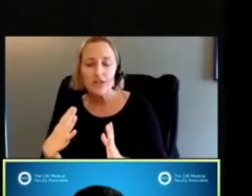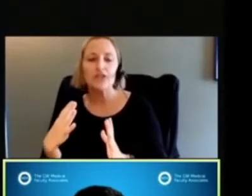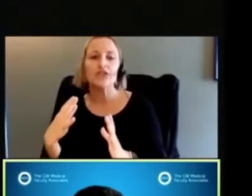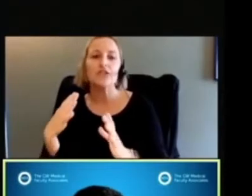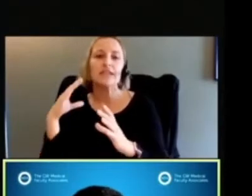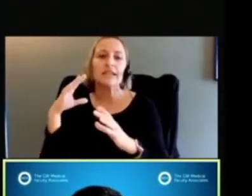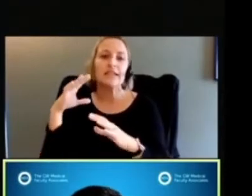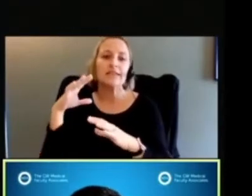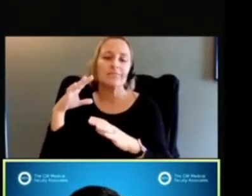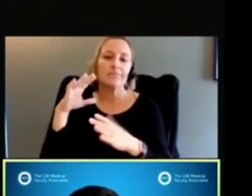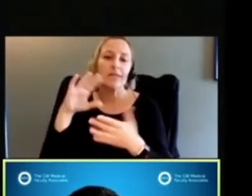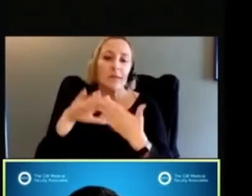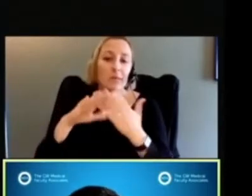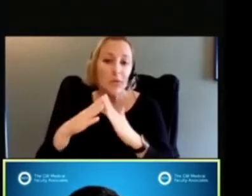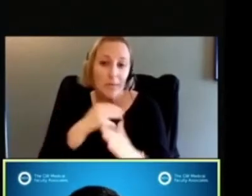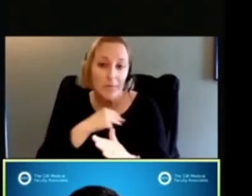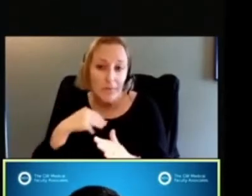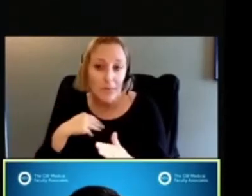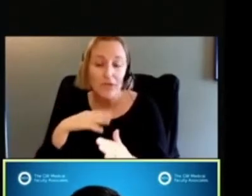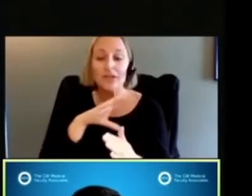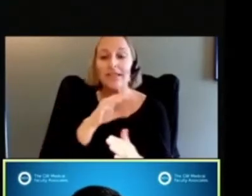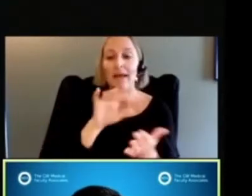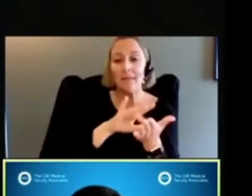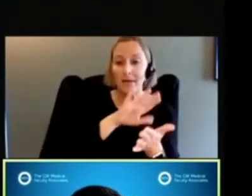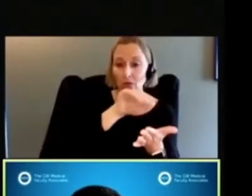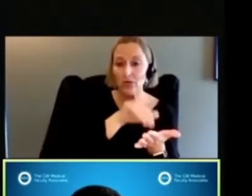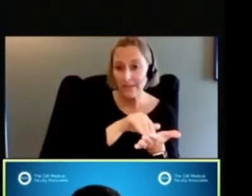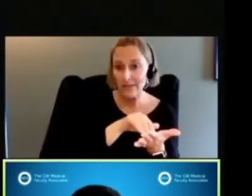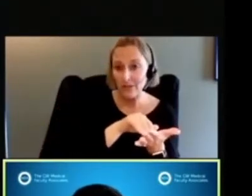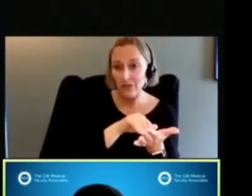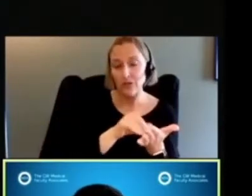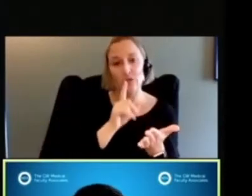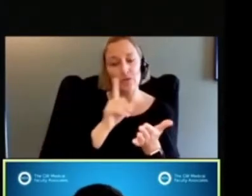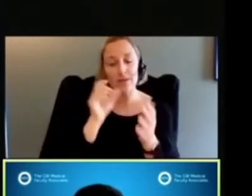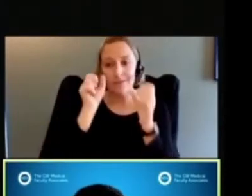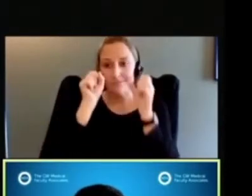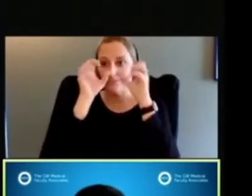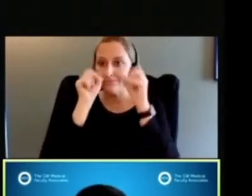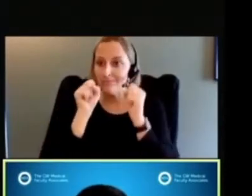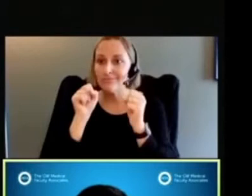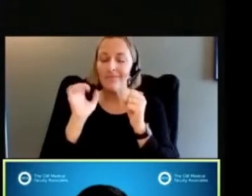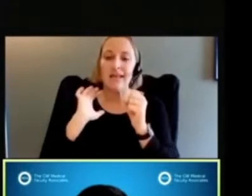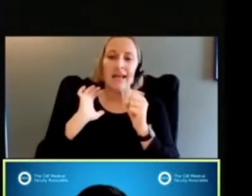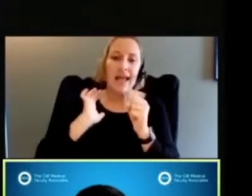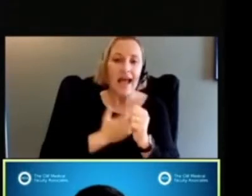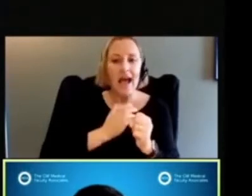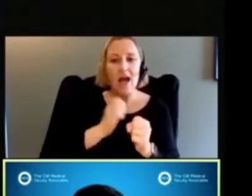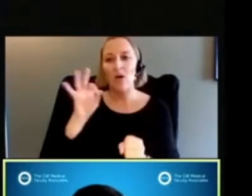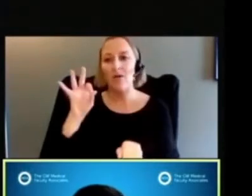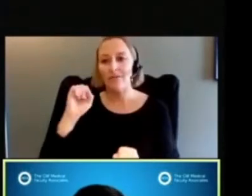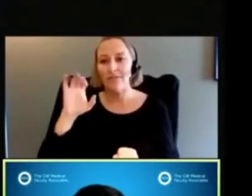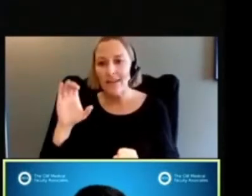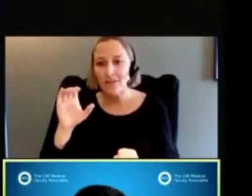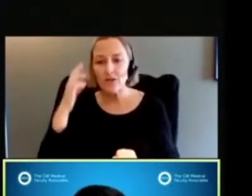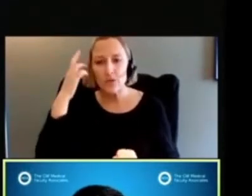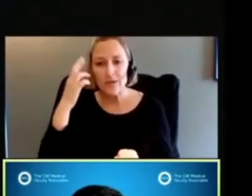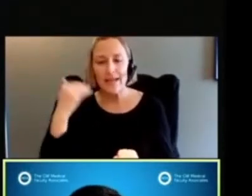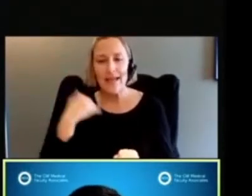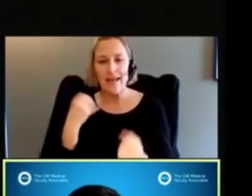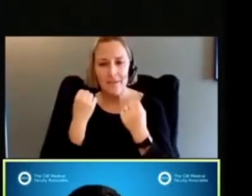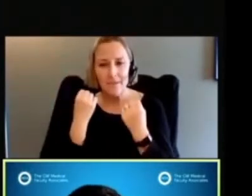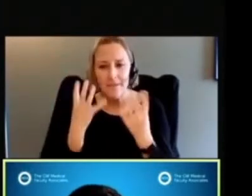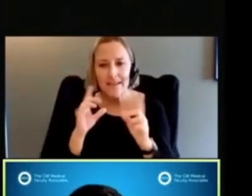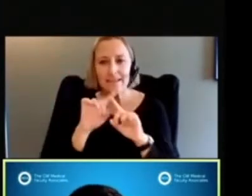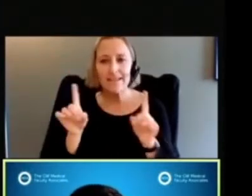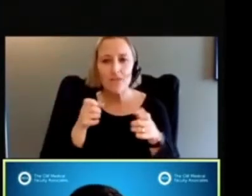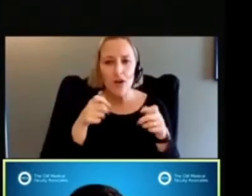medical center, I think it's just been really outstanding. It's opened the eyes of our faculty to opportunities and challenges